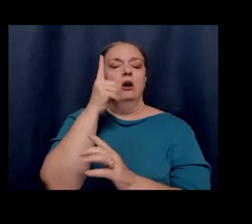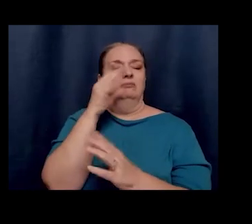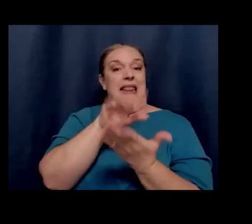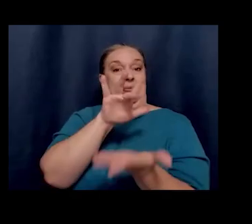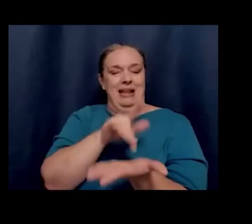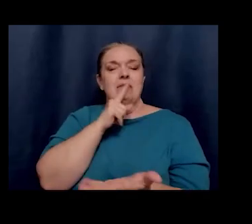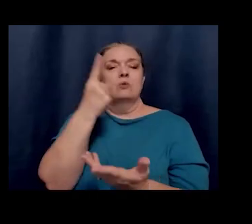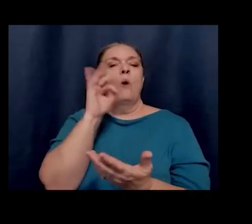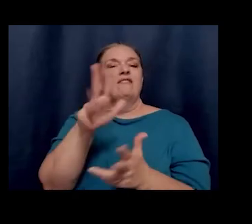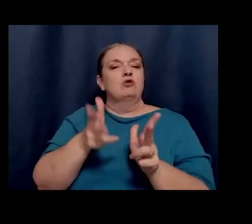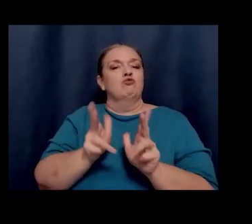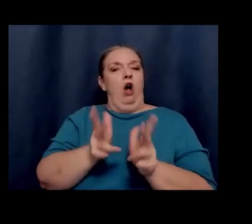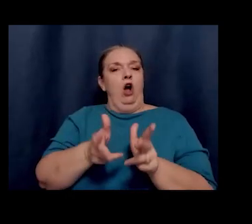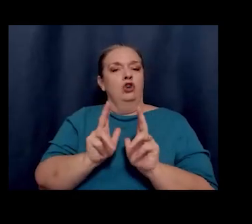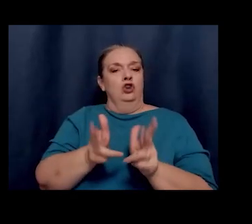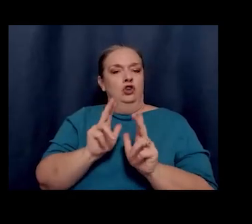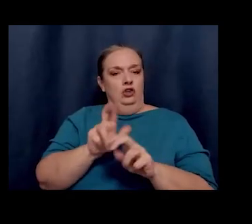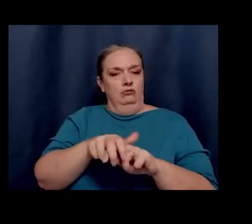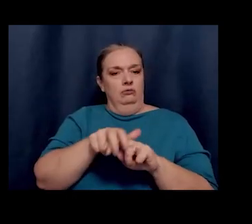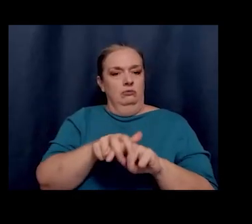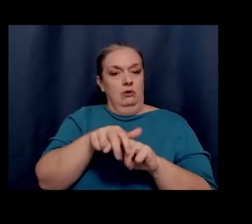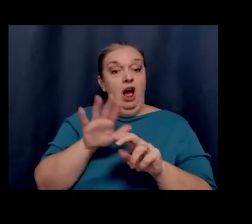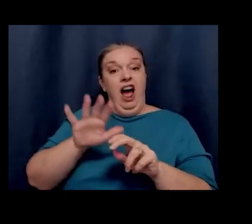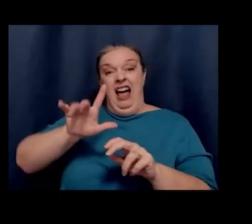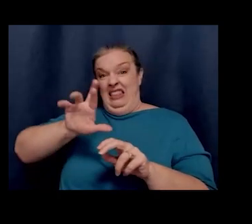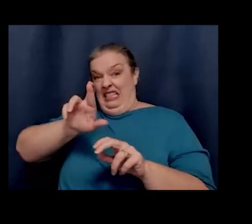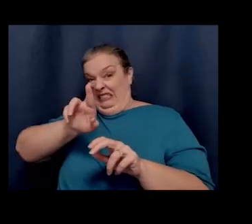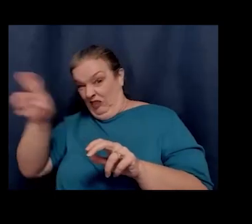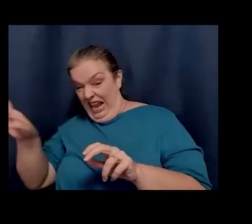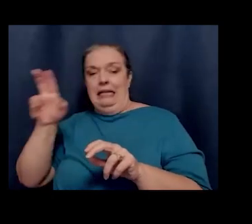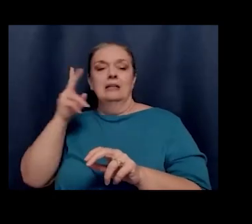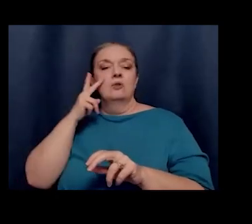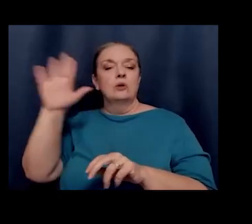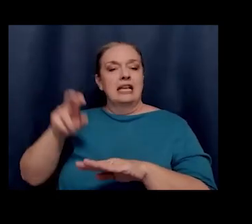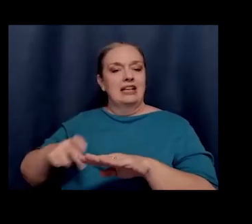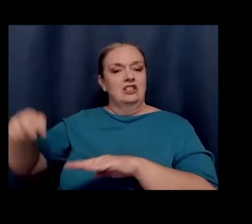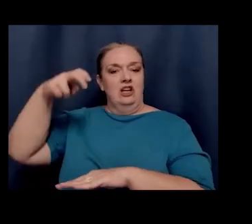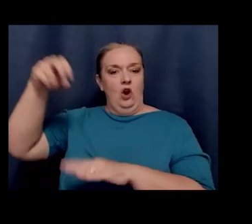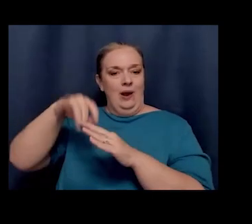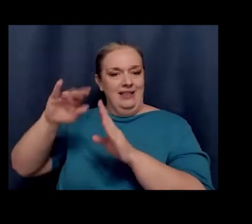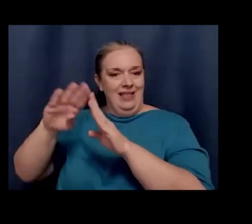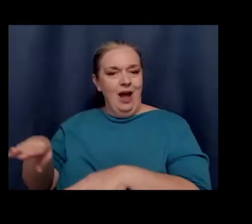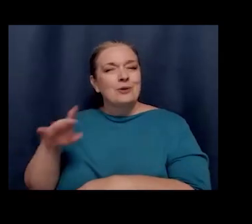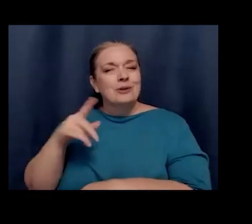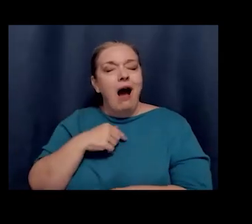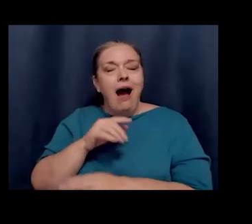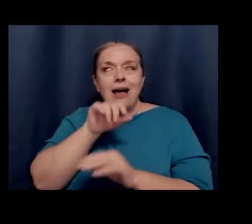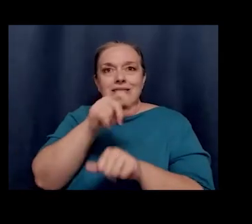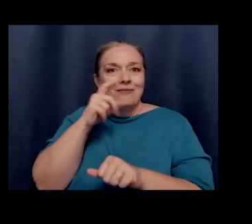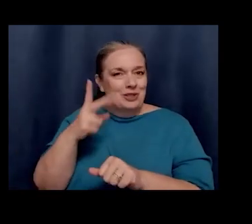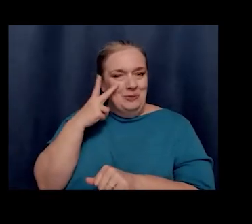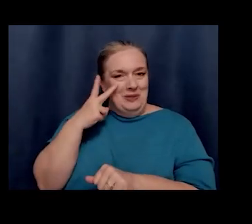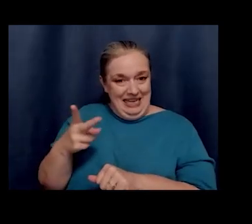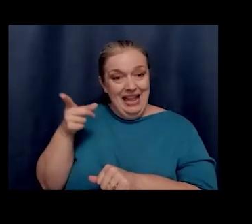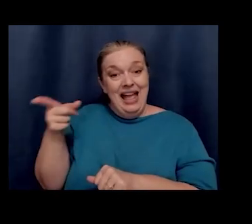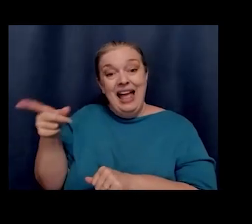his home. And what I love about it is an example of Sam's commitment to considering non-conventional materials. This is made